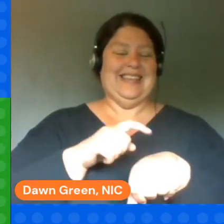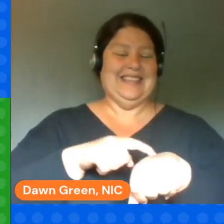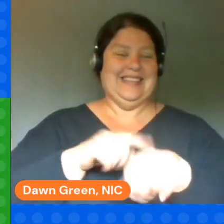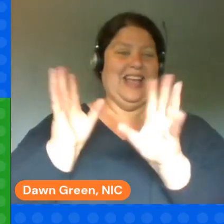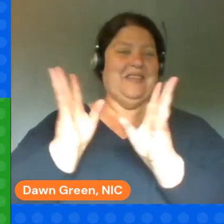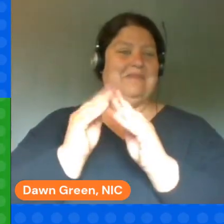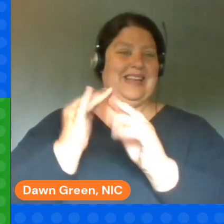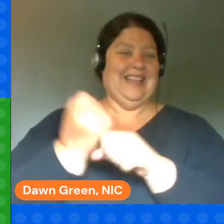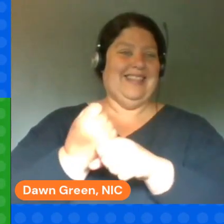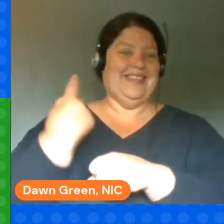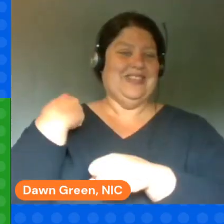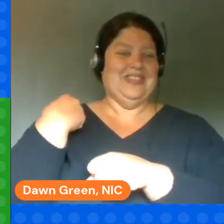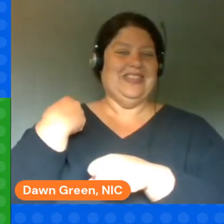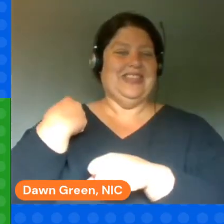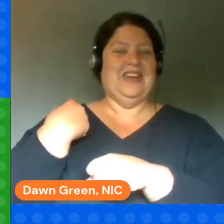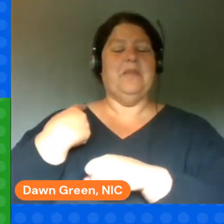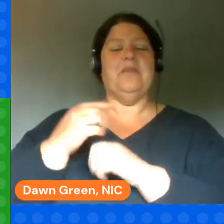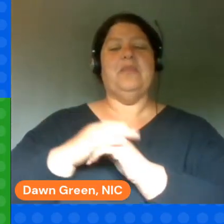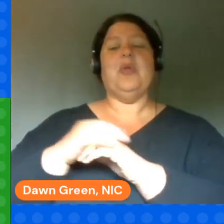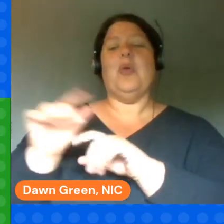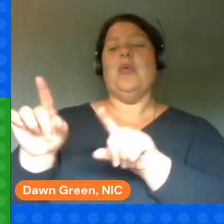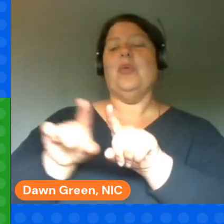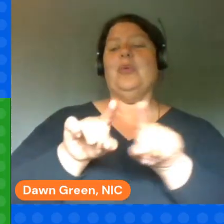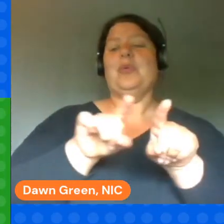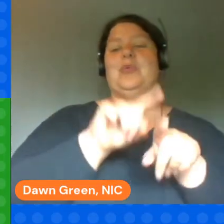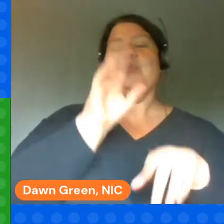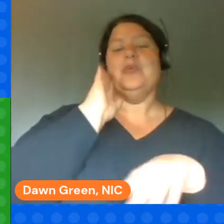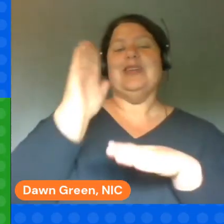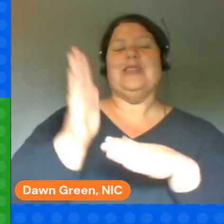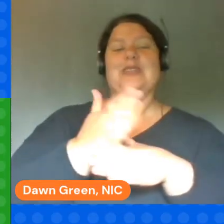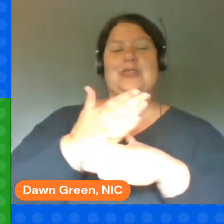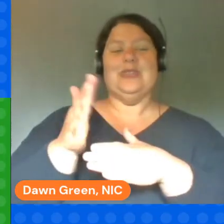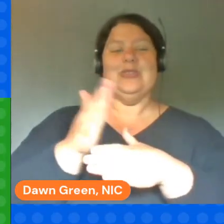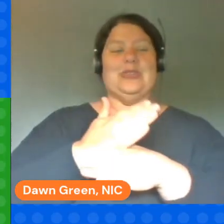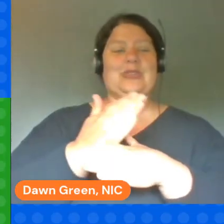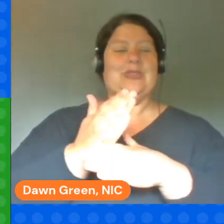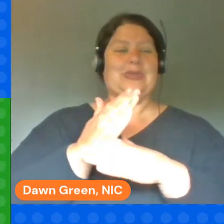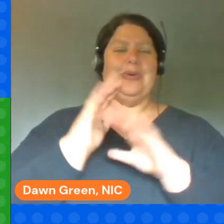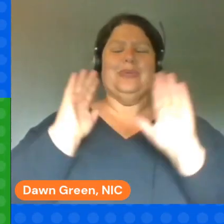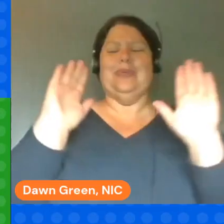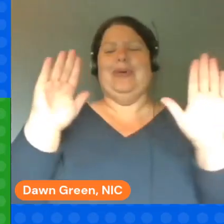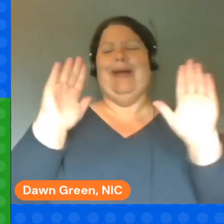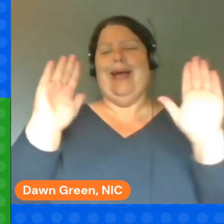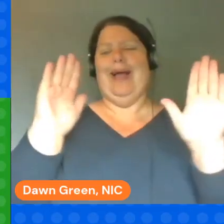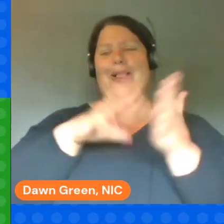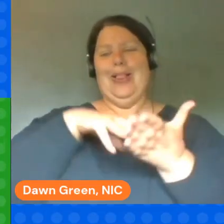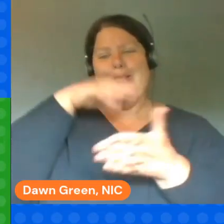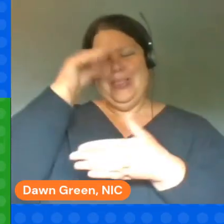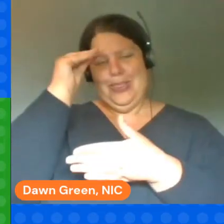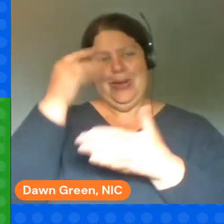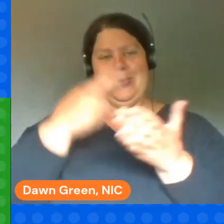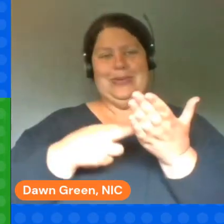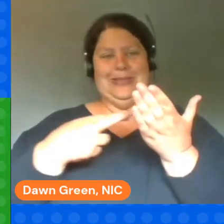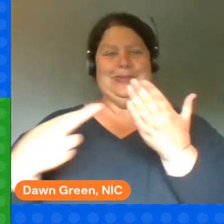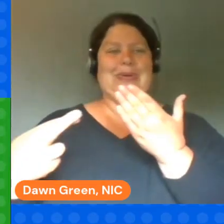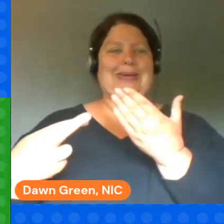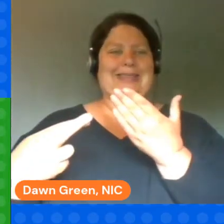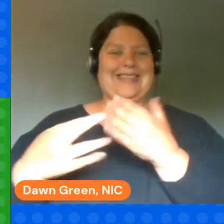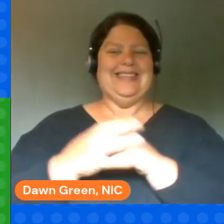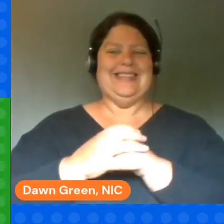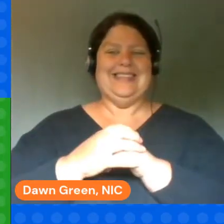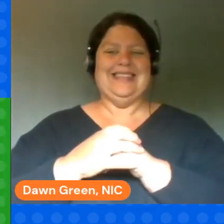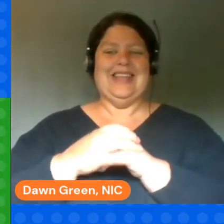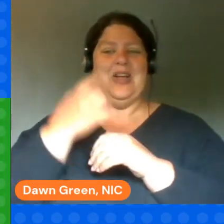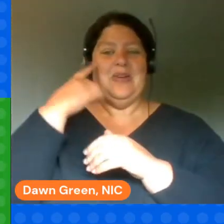year. And then on top of that, we'll also share some really amazing learning resources we've launched. So to